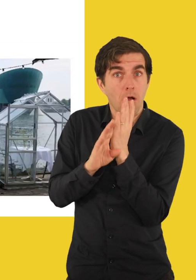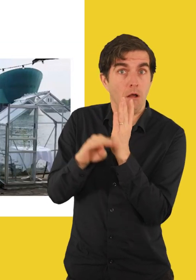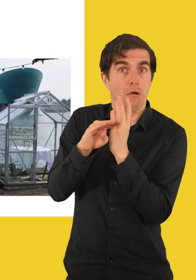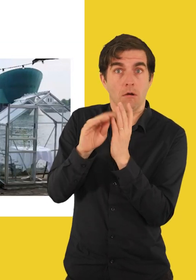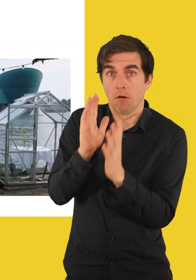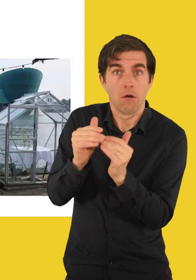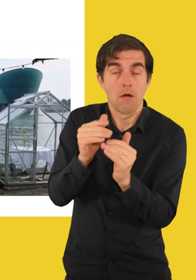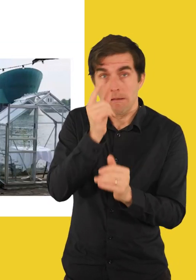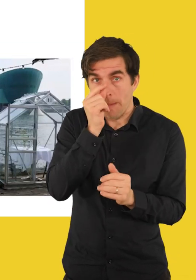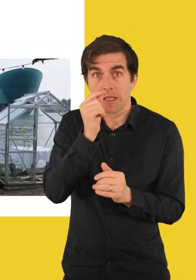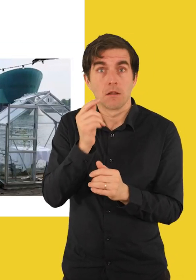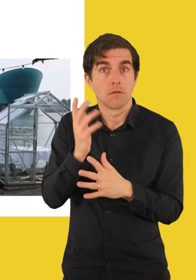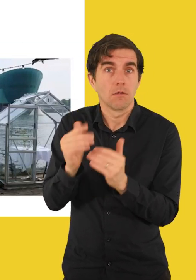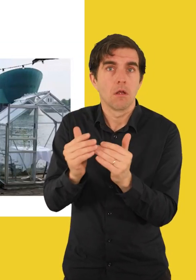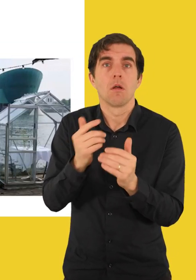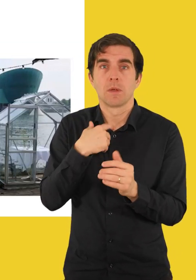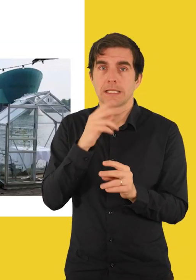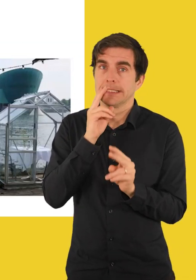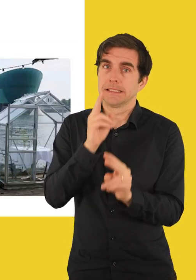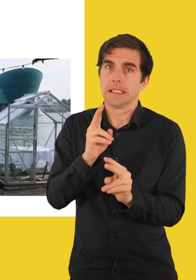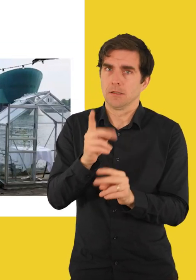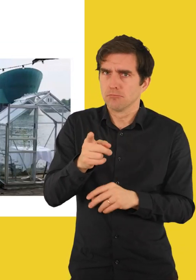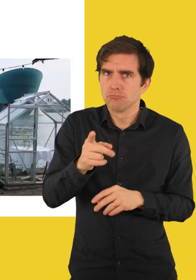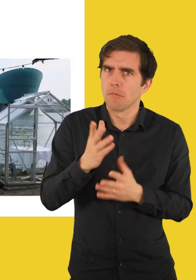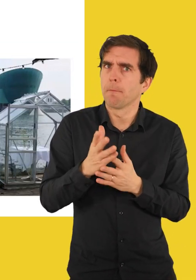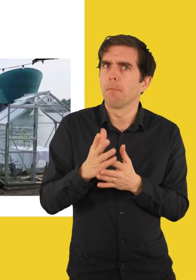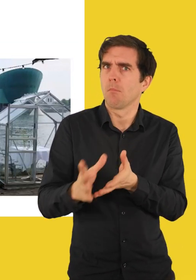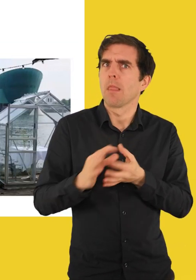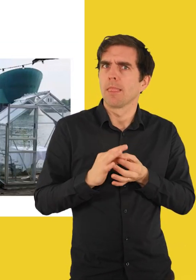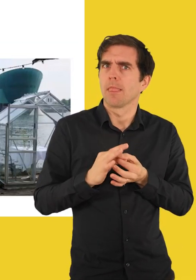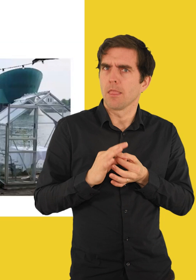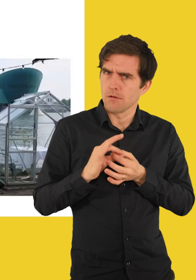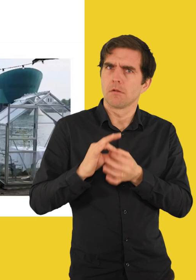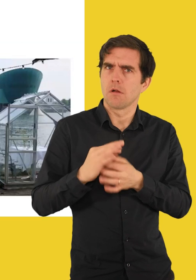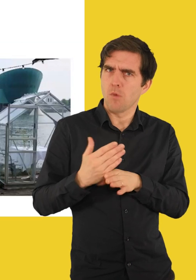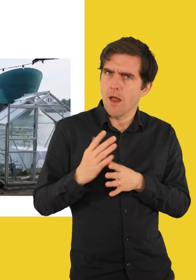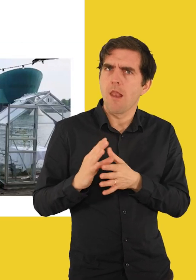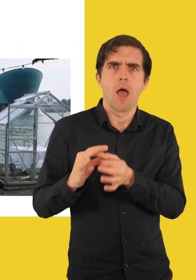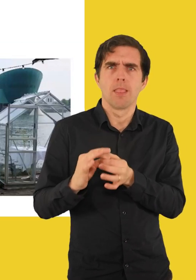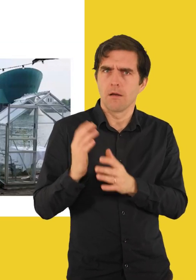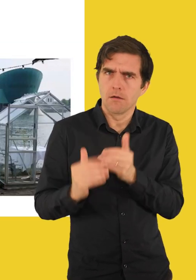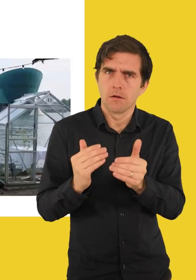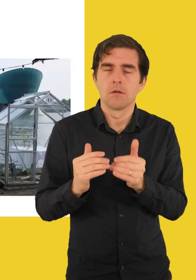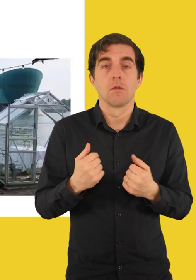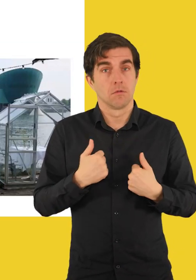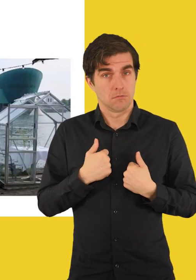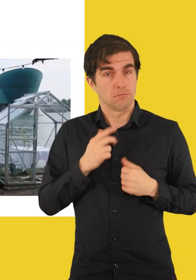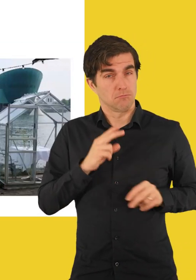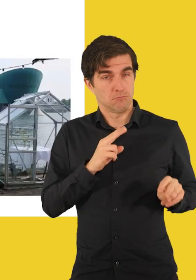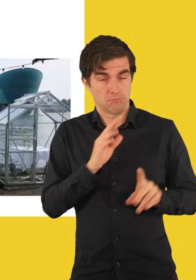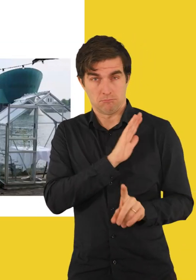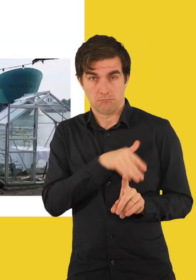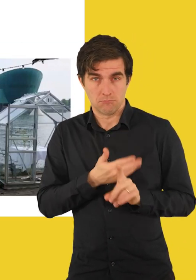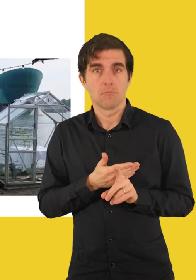they can have a better position, and that we see them also as partners to work together. And